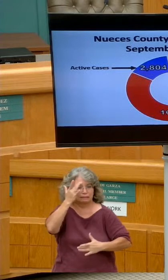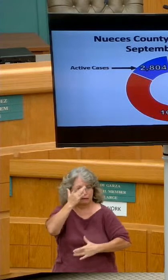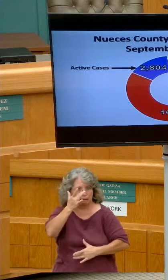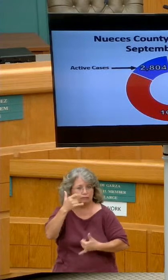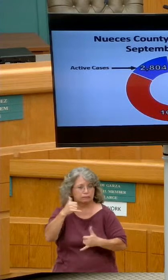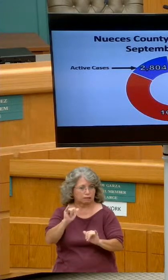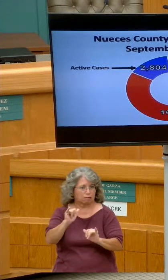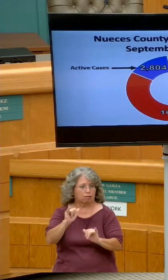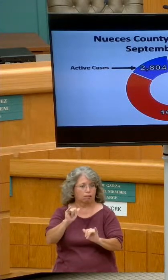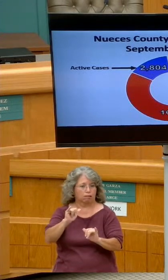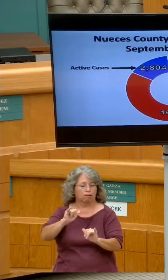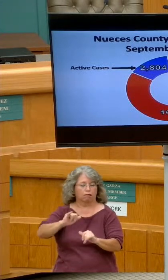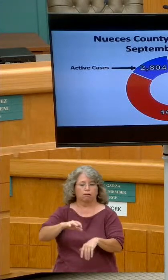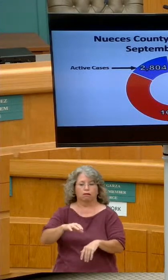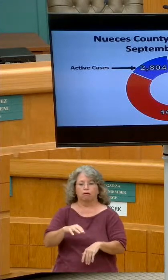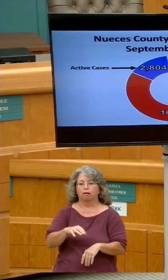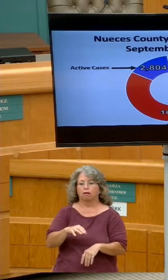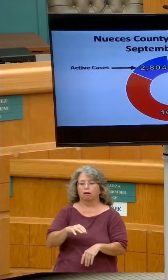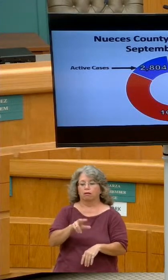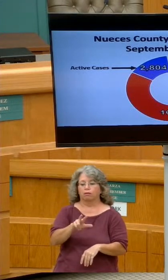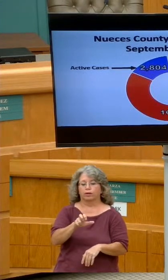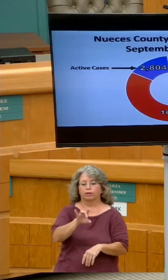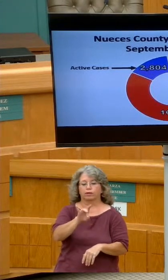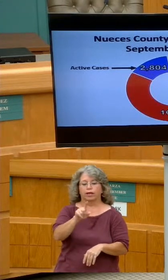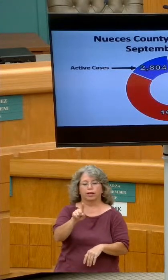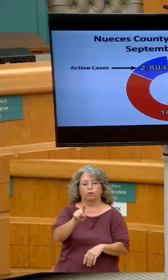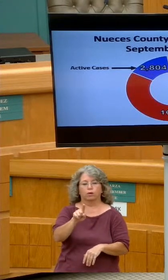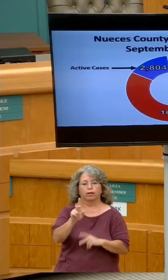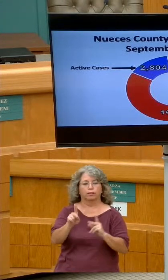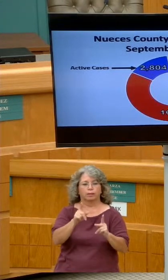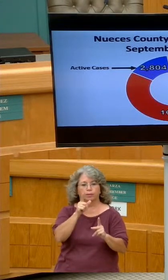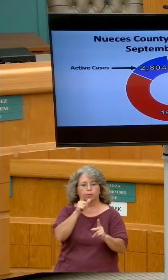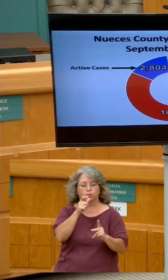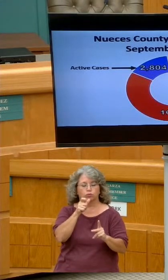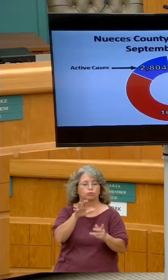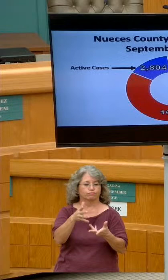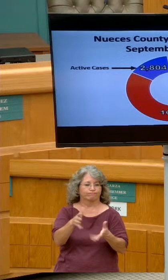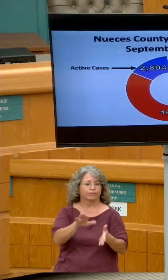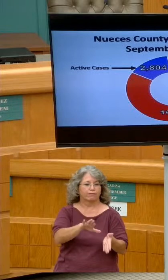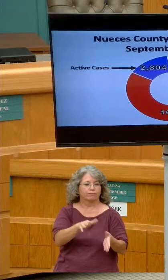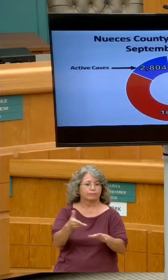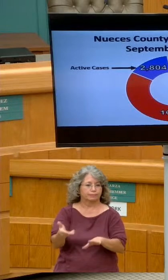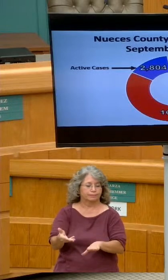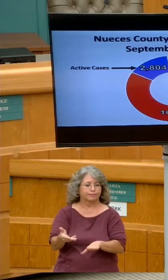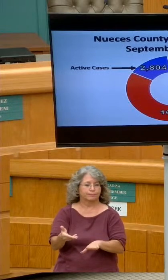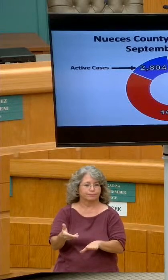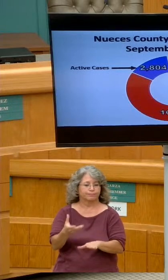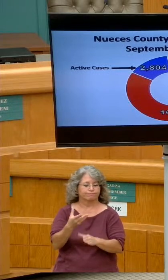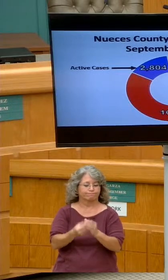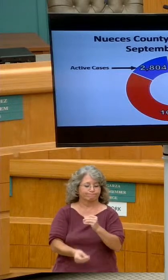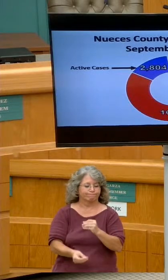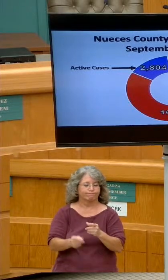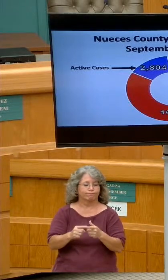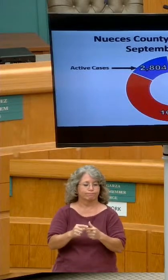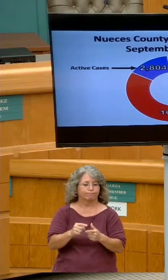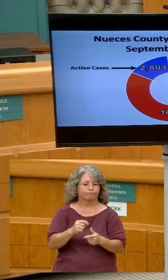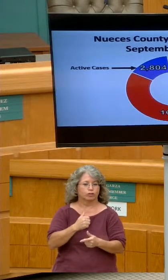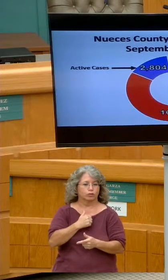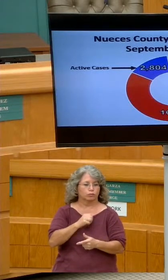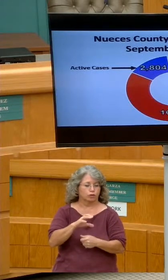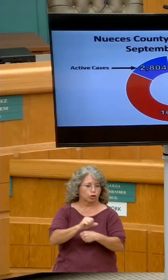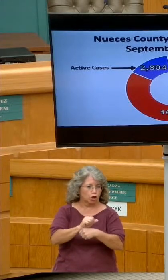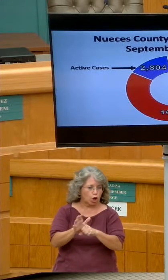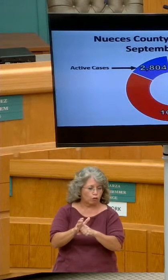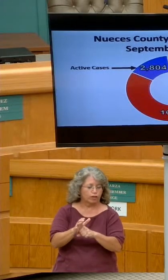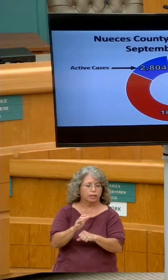and then we also have the 381 individuals that have died, lost their lives to COVID-19. And again, our condolences do